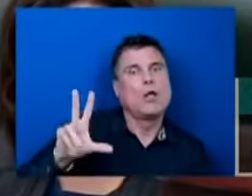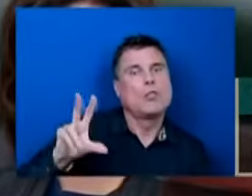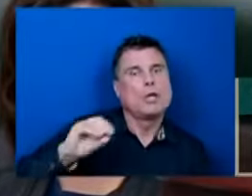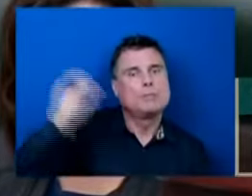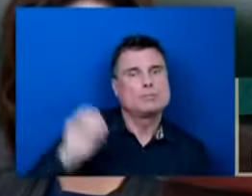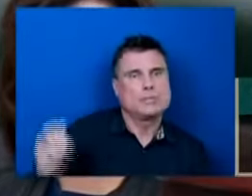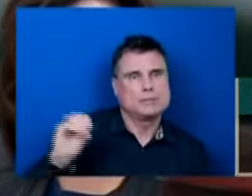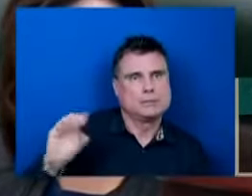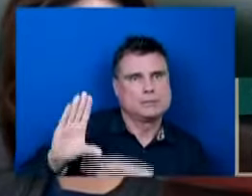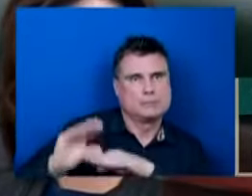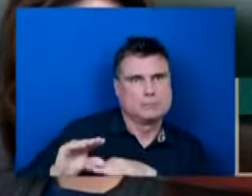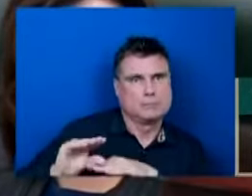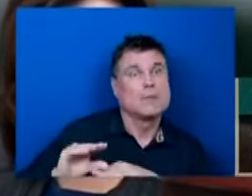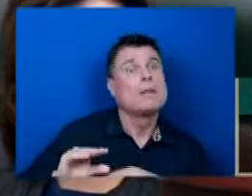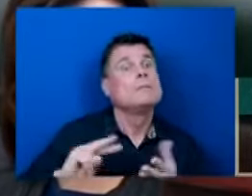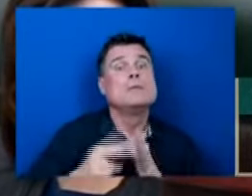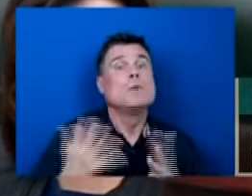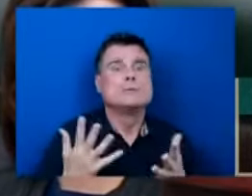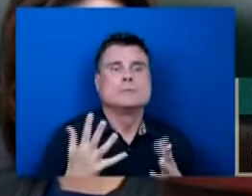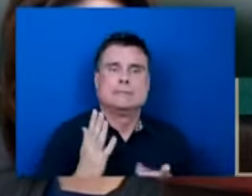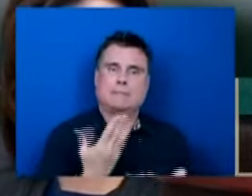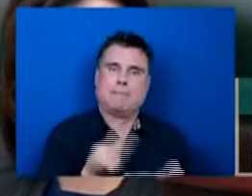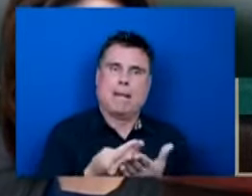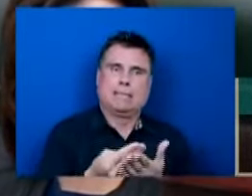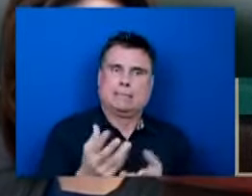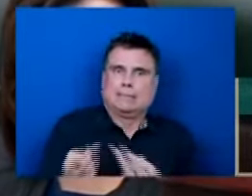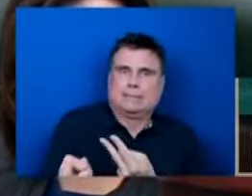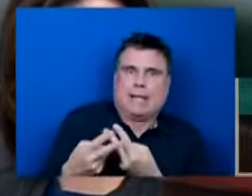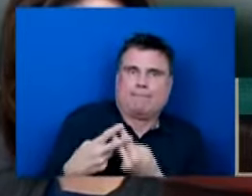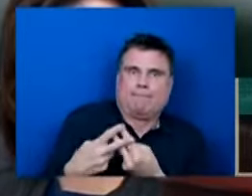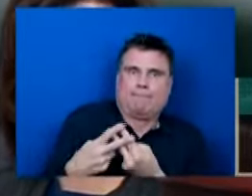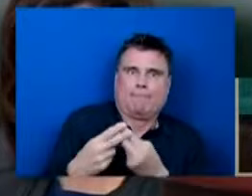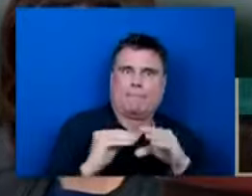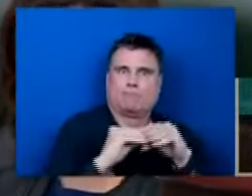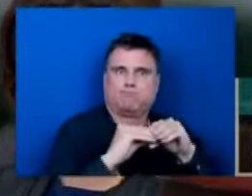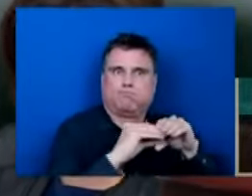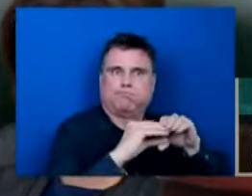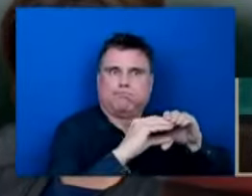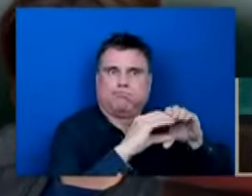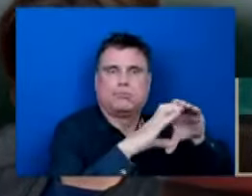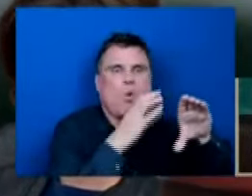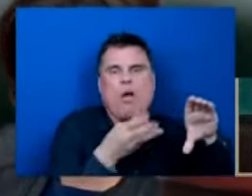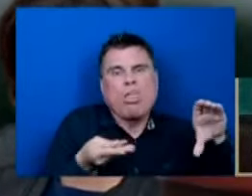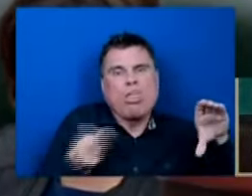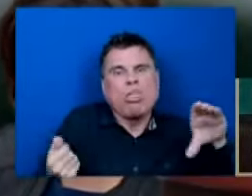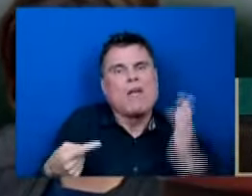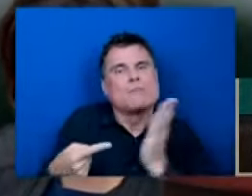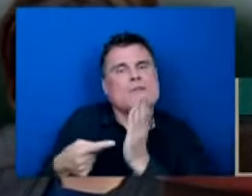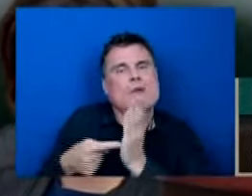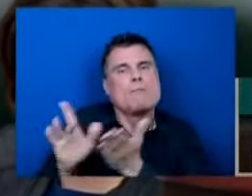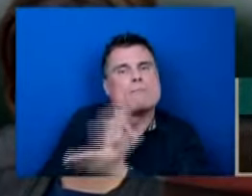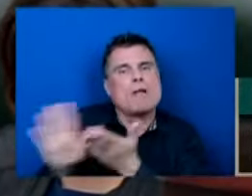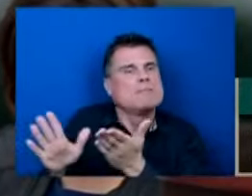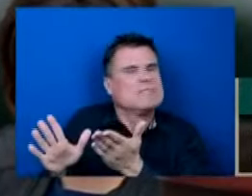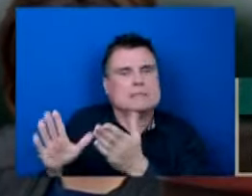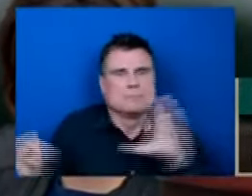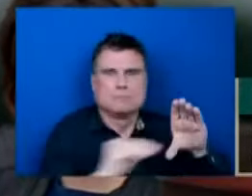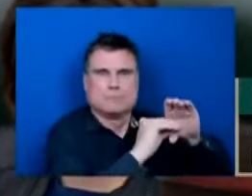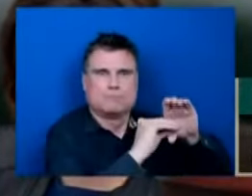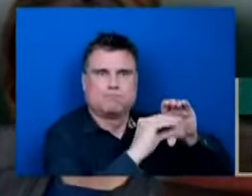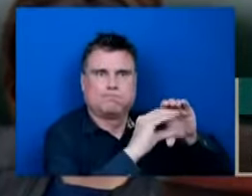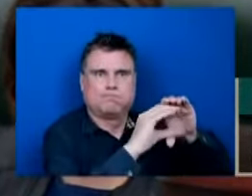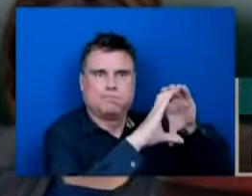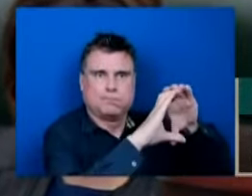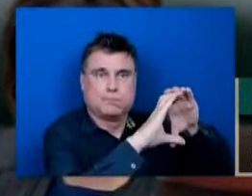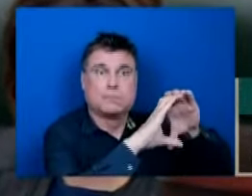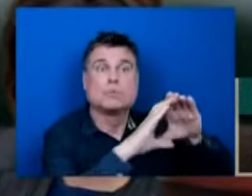other words, ensures a strong balance sheet. Our projections for the net debt to GDP ratio have continually improved over this